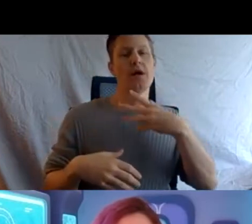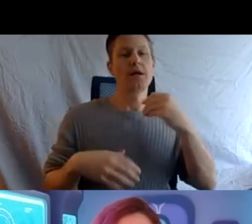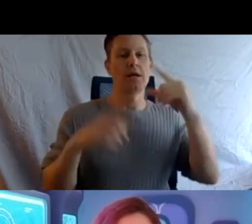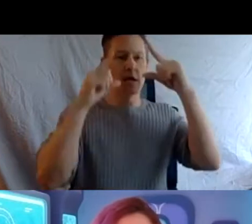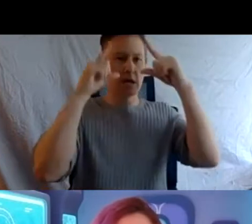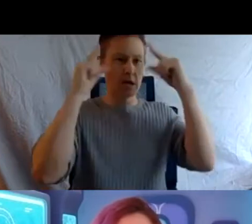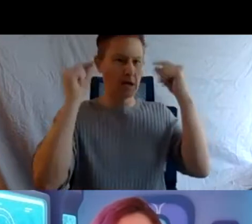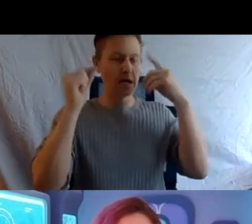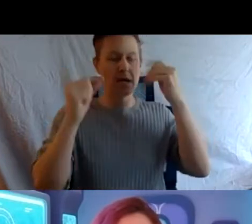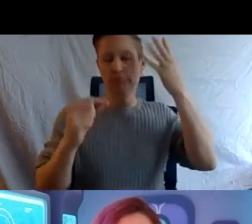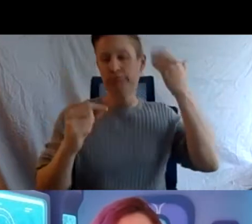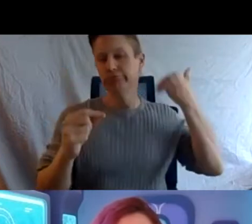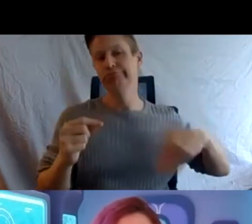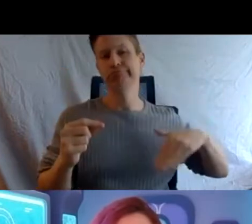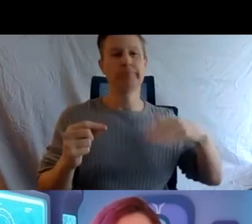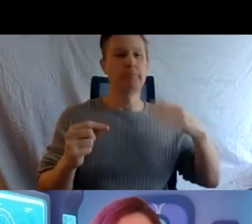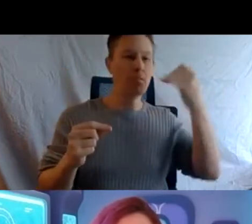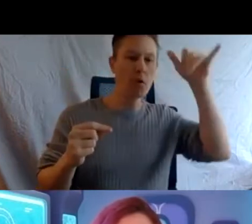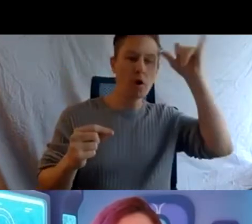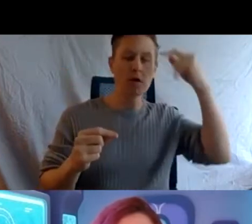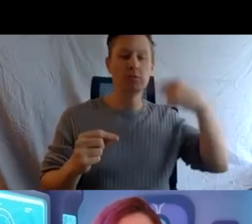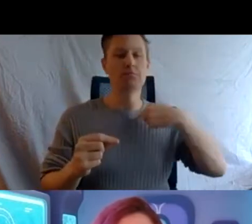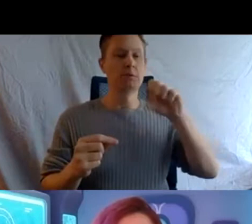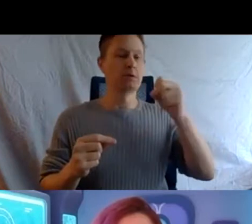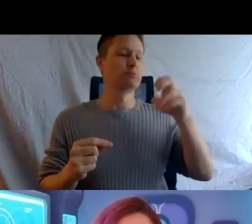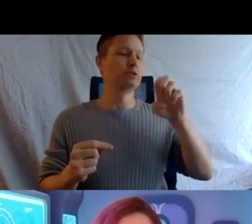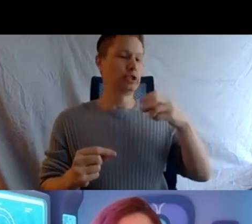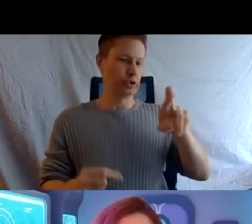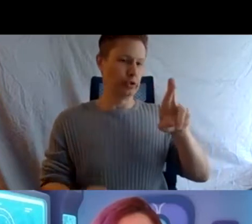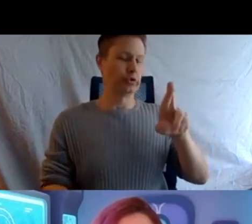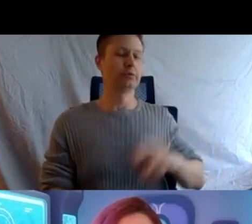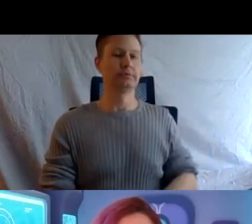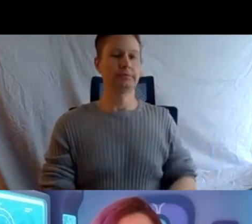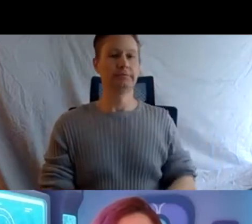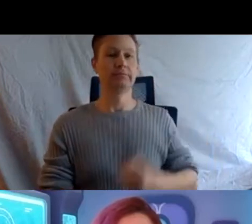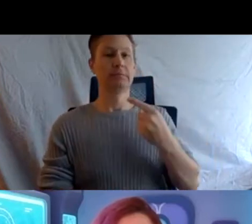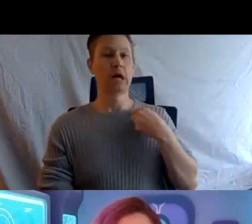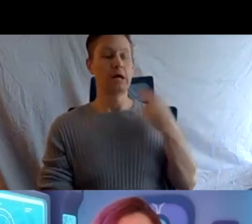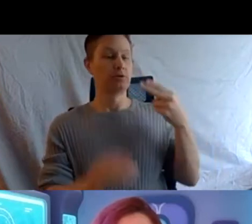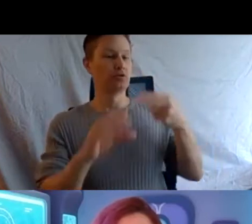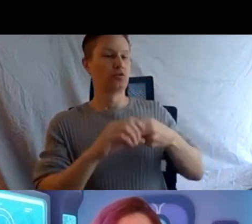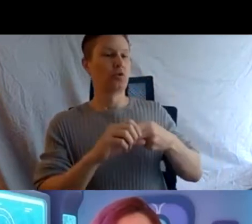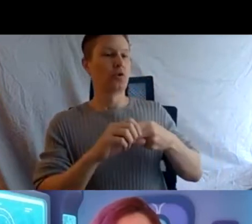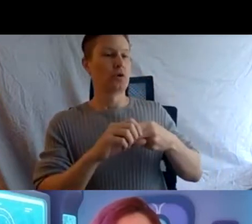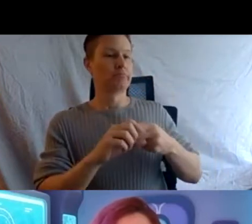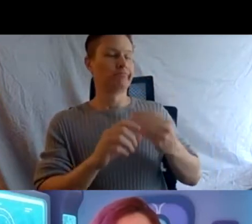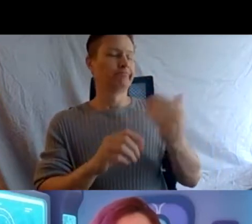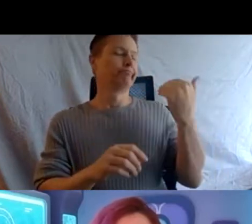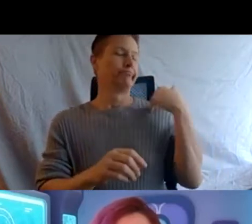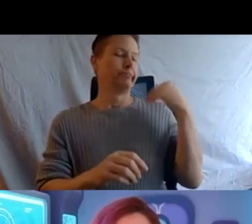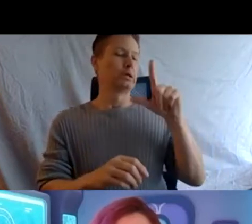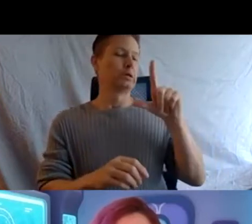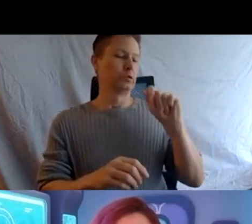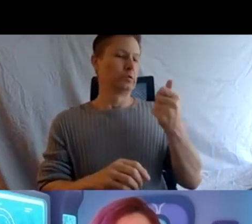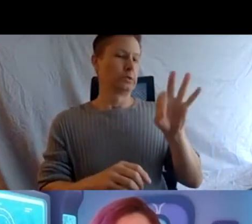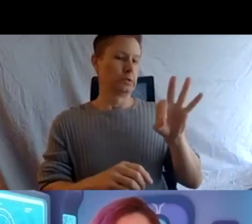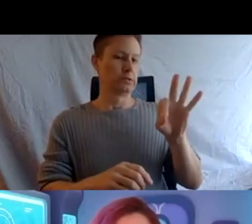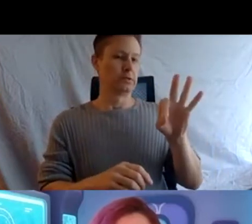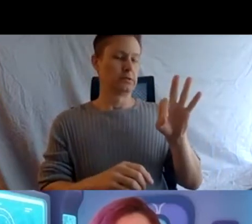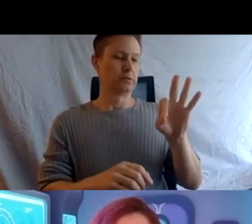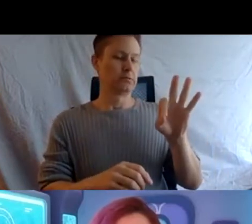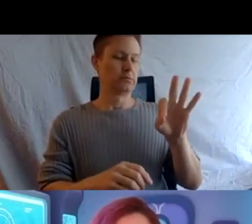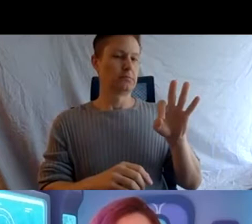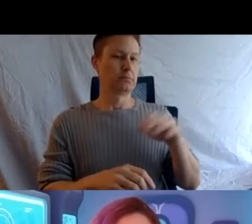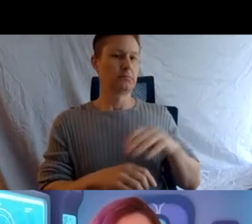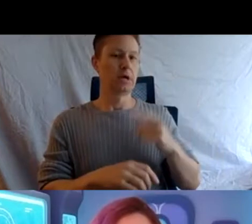strawberry blonde hair, and my pronouns are she, her. I was brought in about 2019, and at that time, I actually